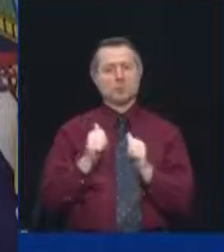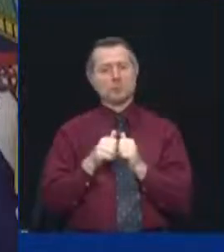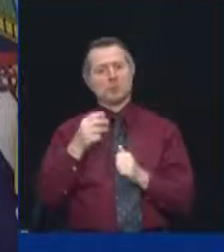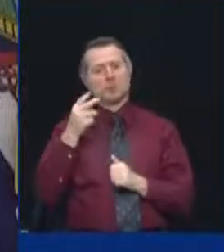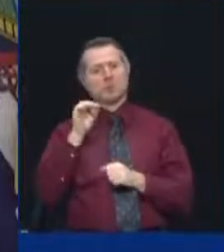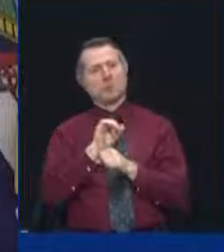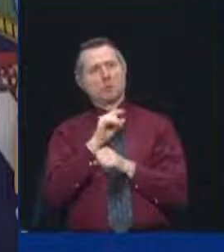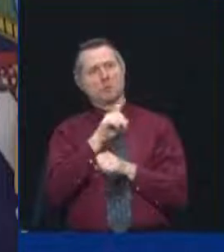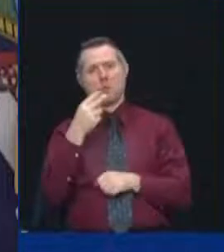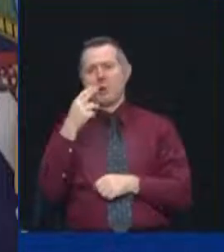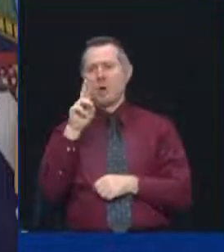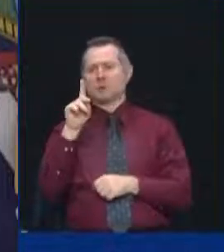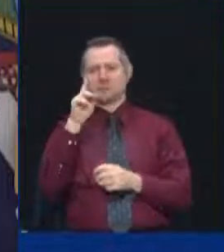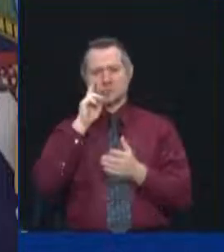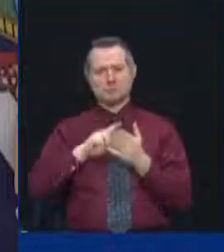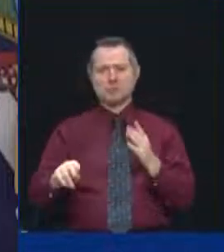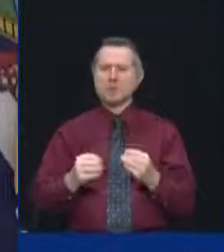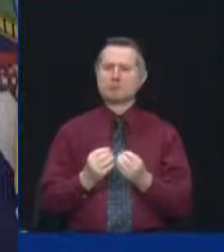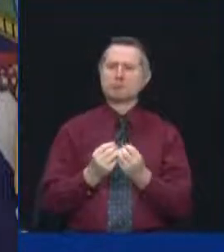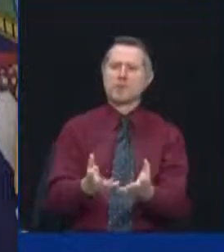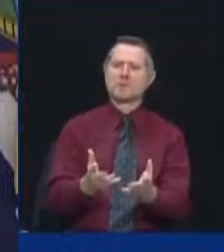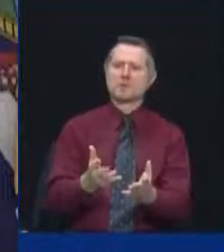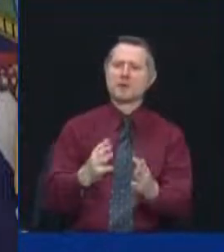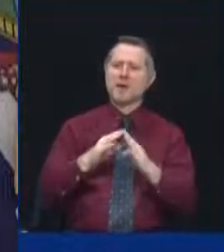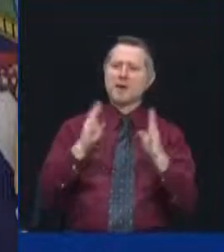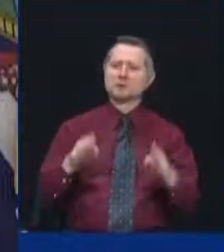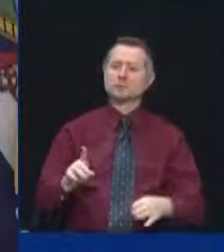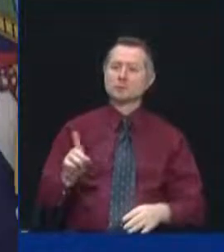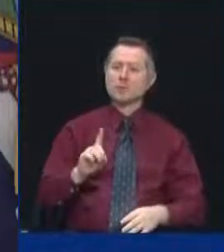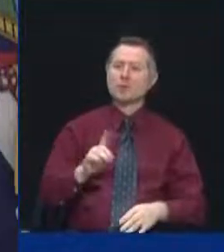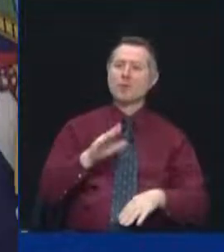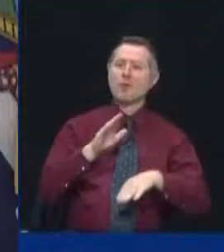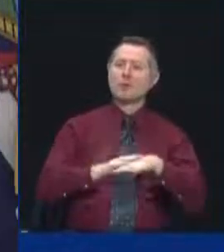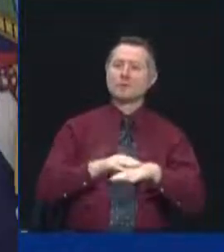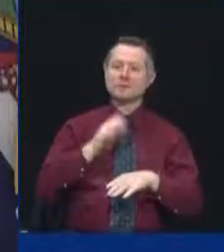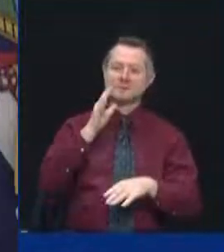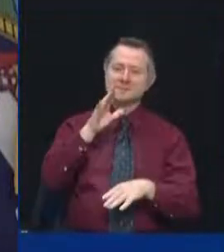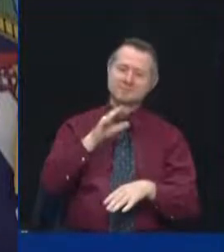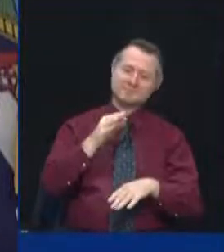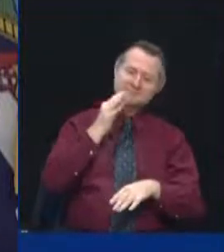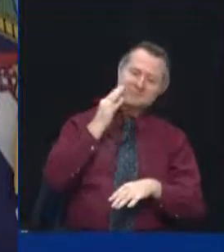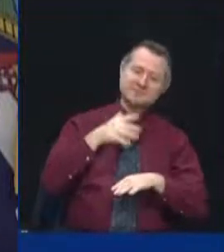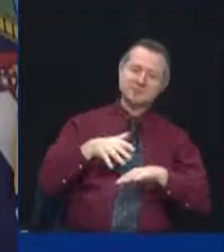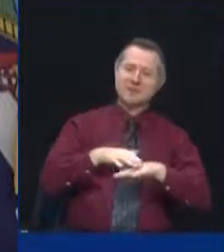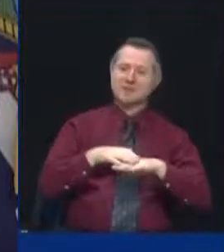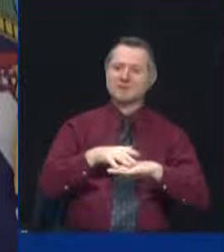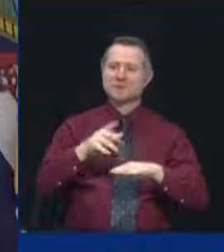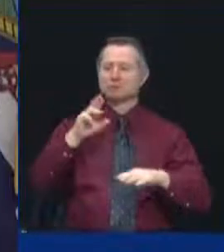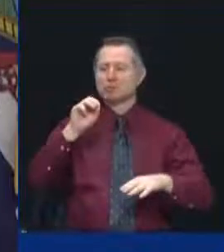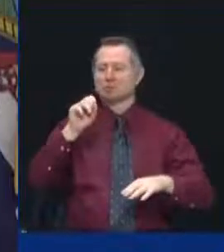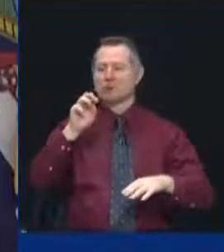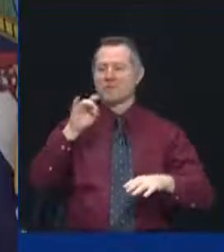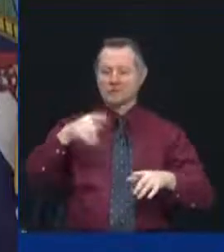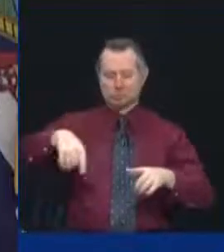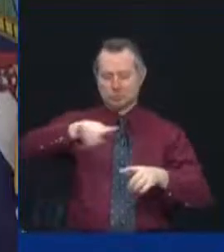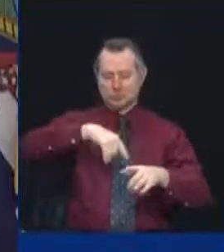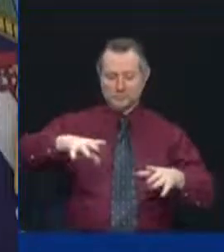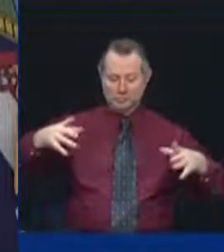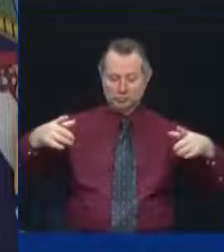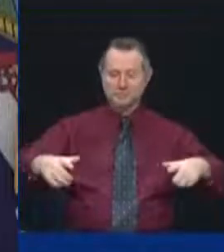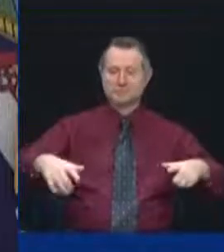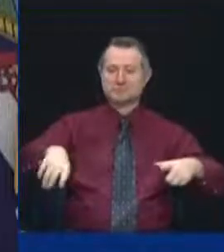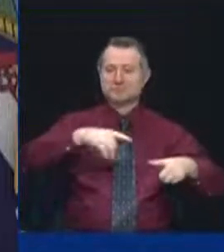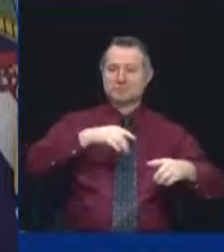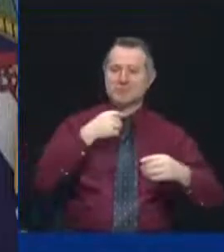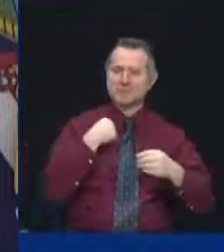provided housing on Native American reservations. And I visited dozens of them. You know, the